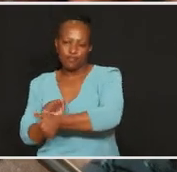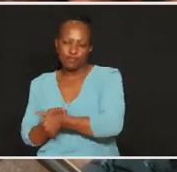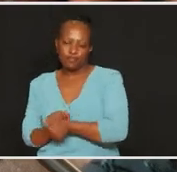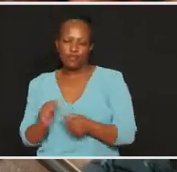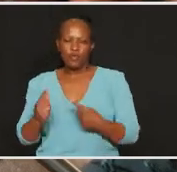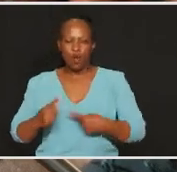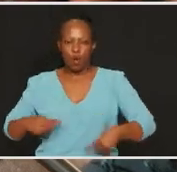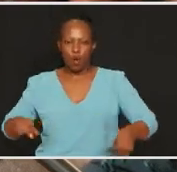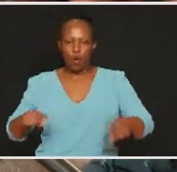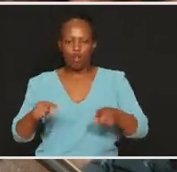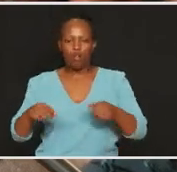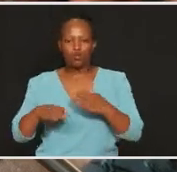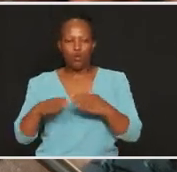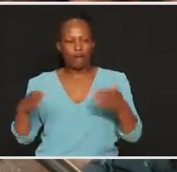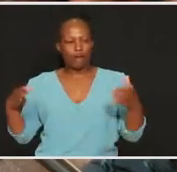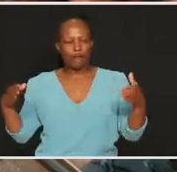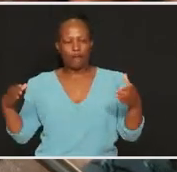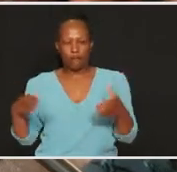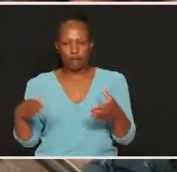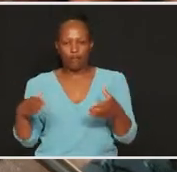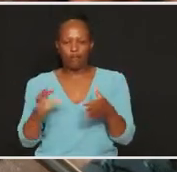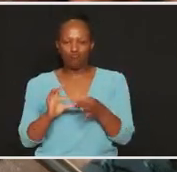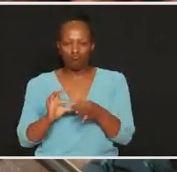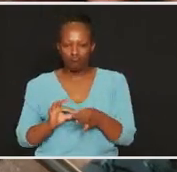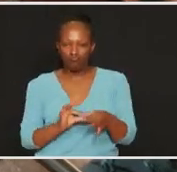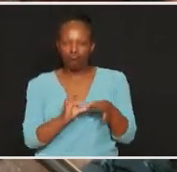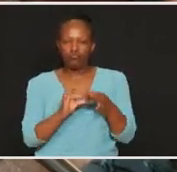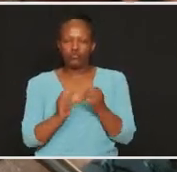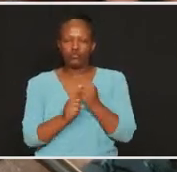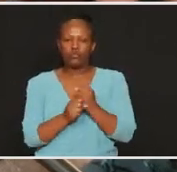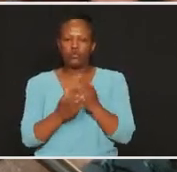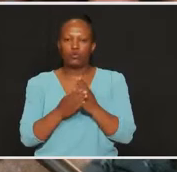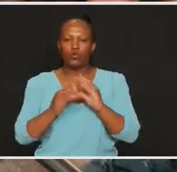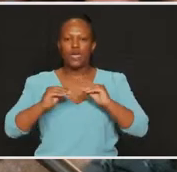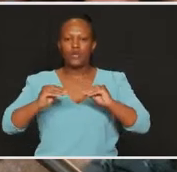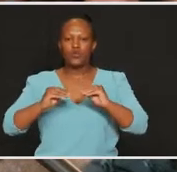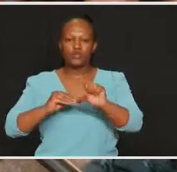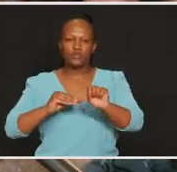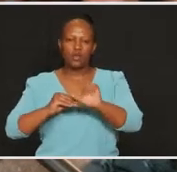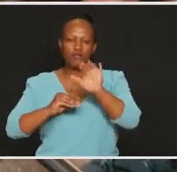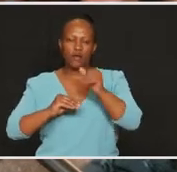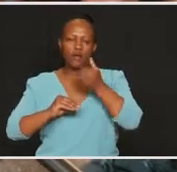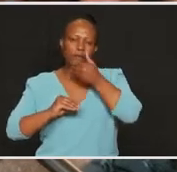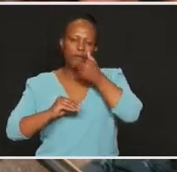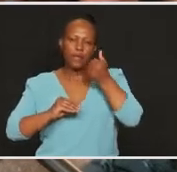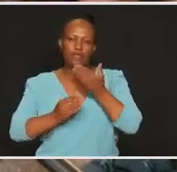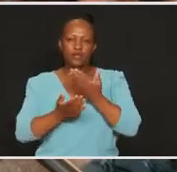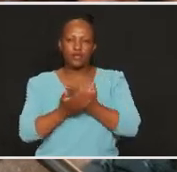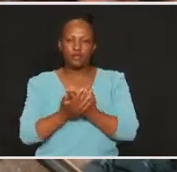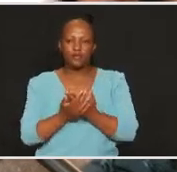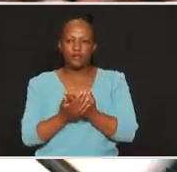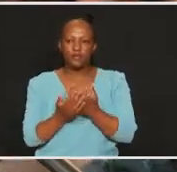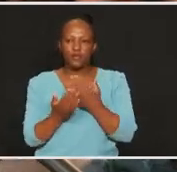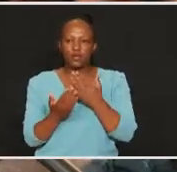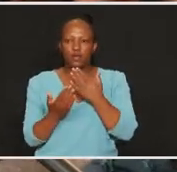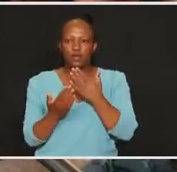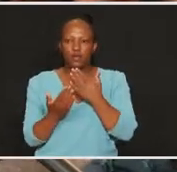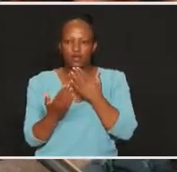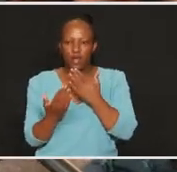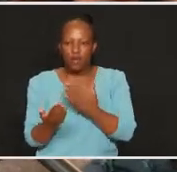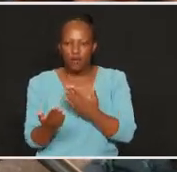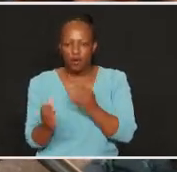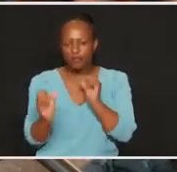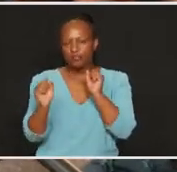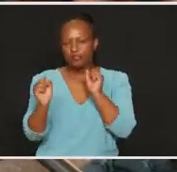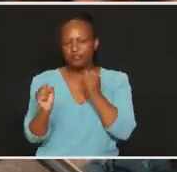in true Synergy to make education in South Africa the best that it can be and